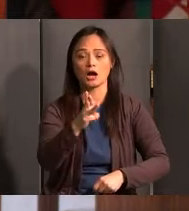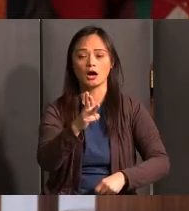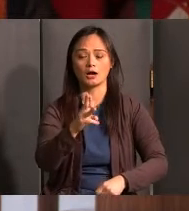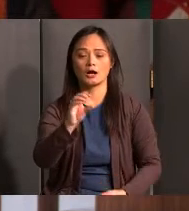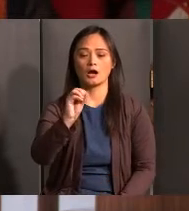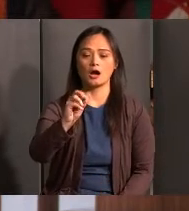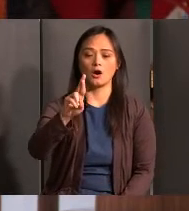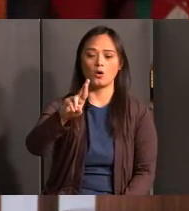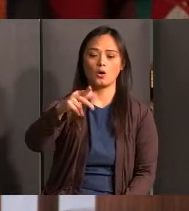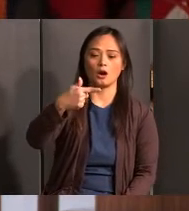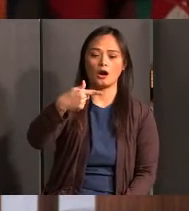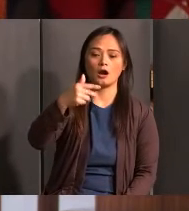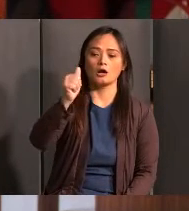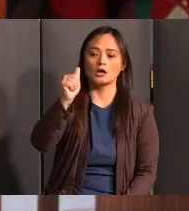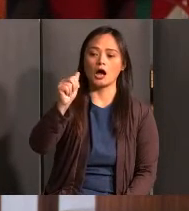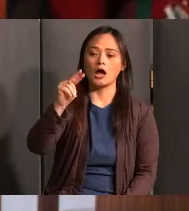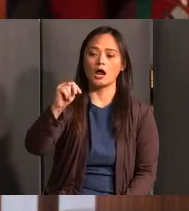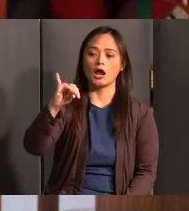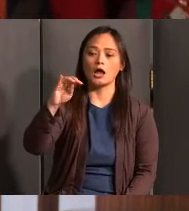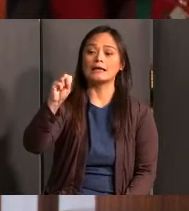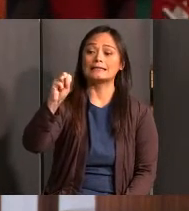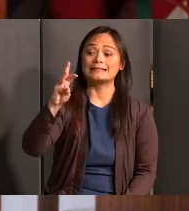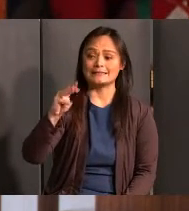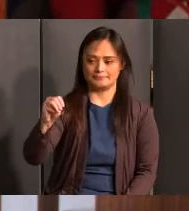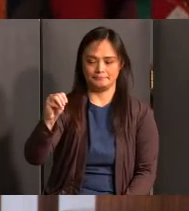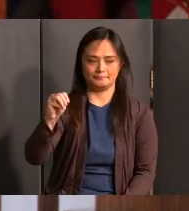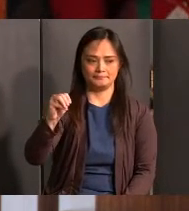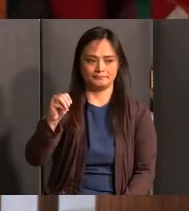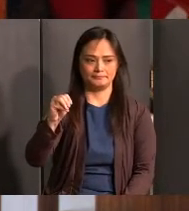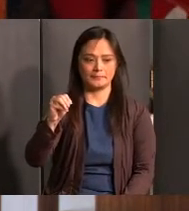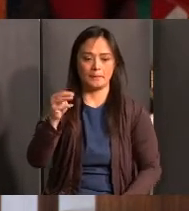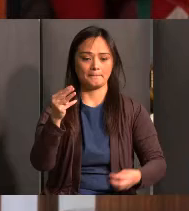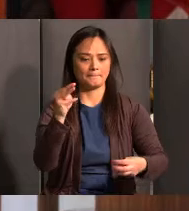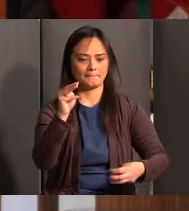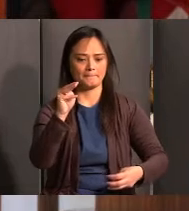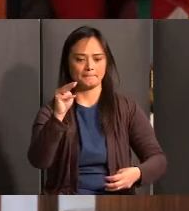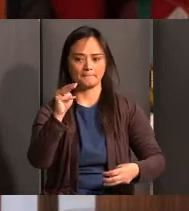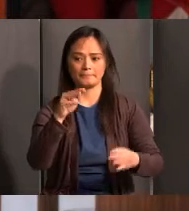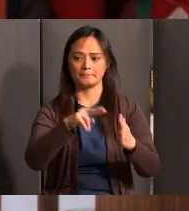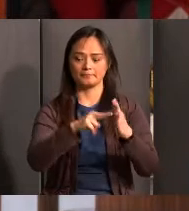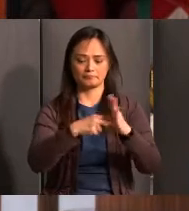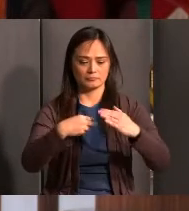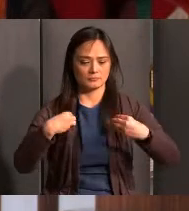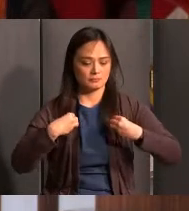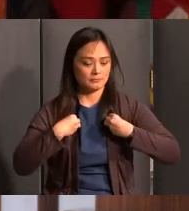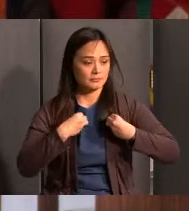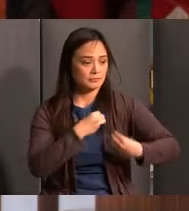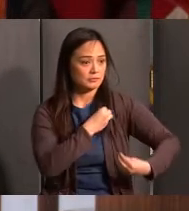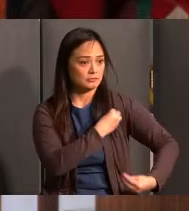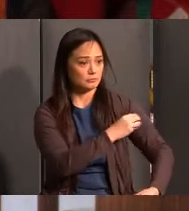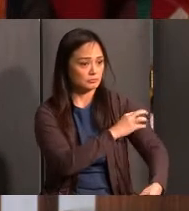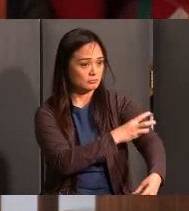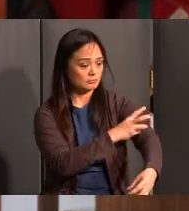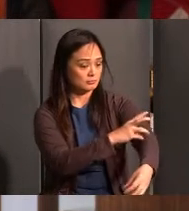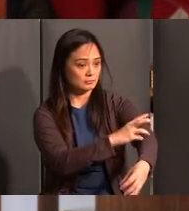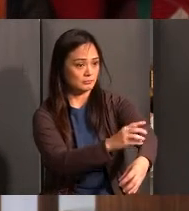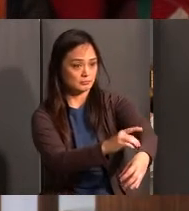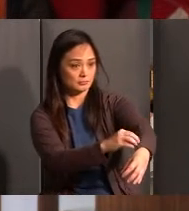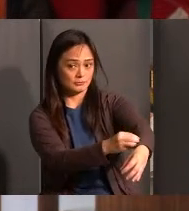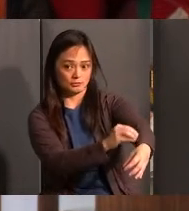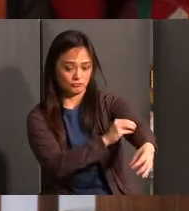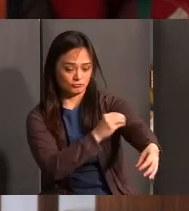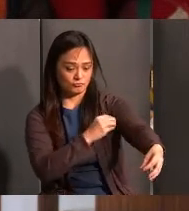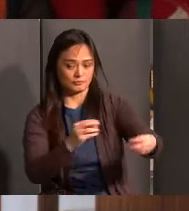organism. Naalala niyo ba yan? No? Malaki po ang pagkakaiba ng just being